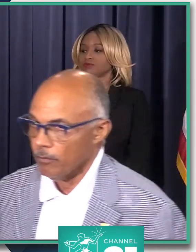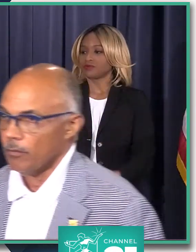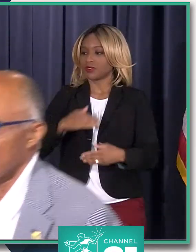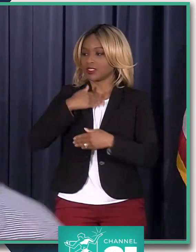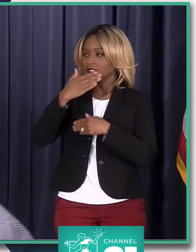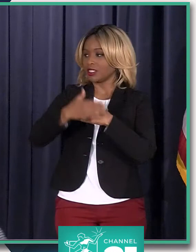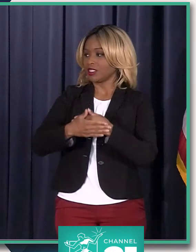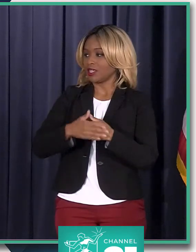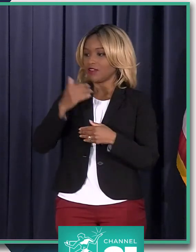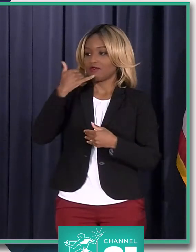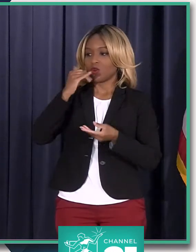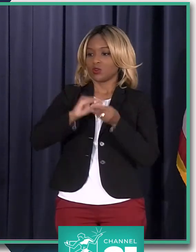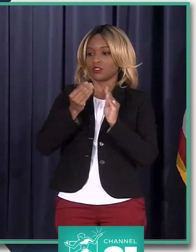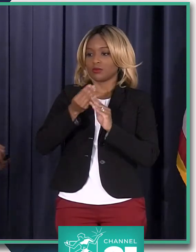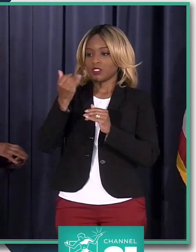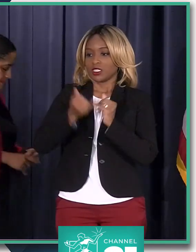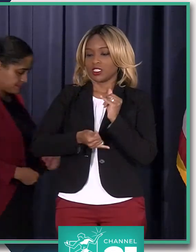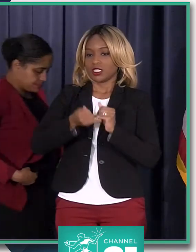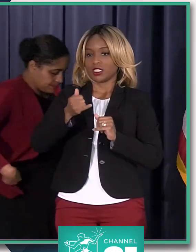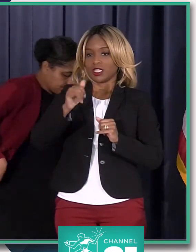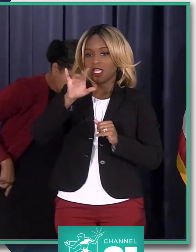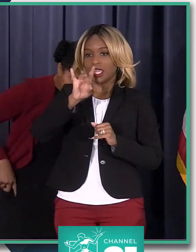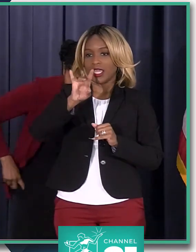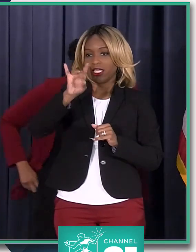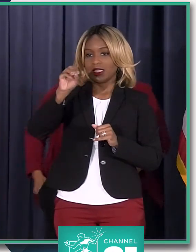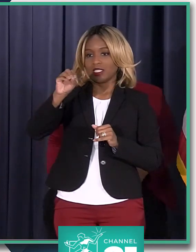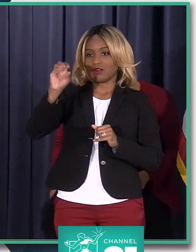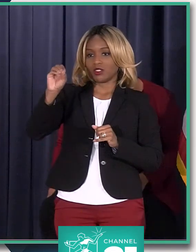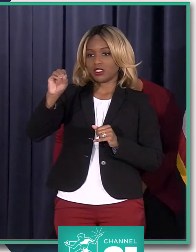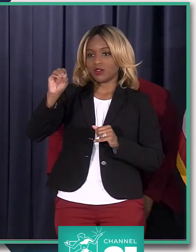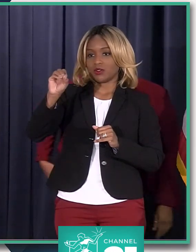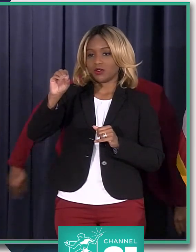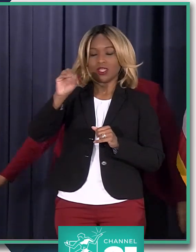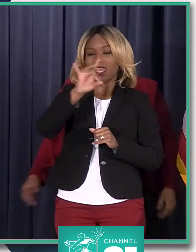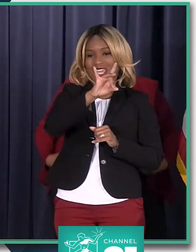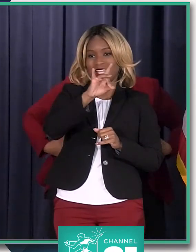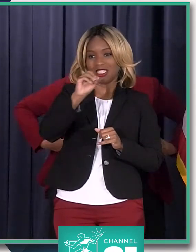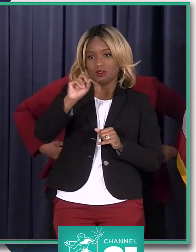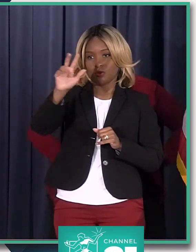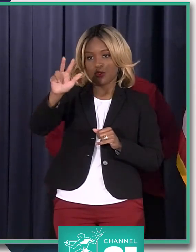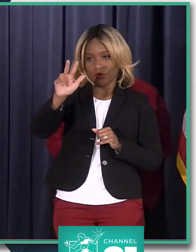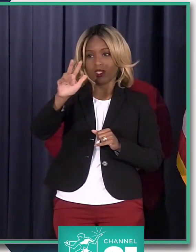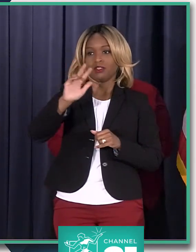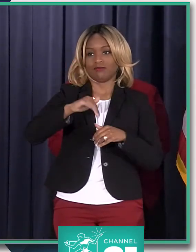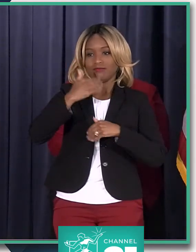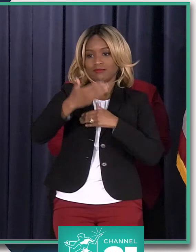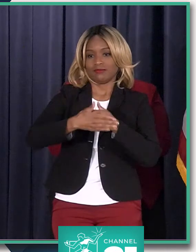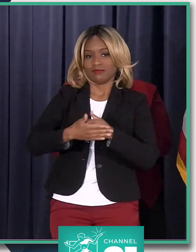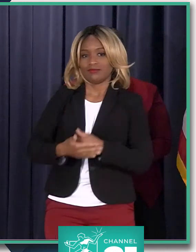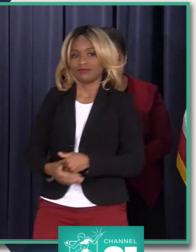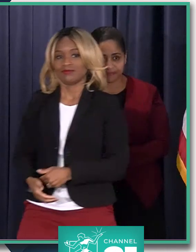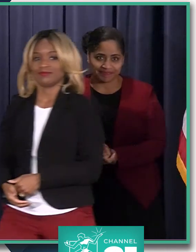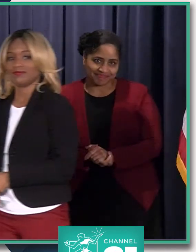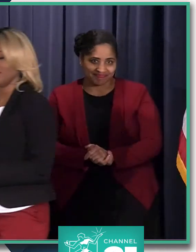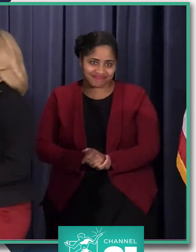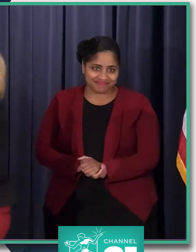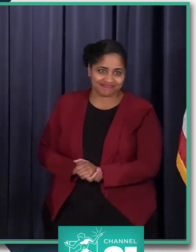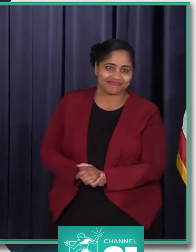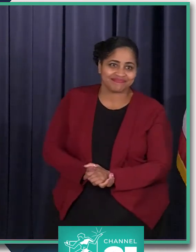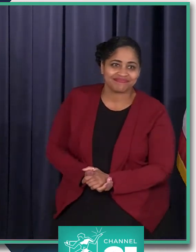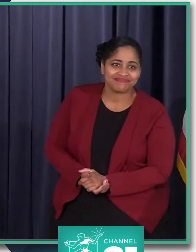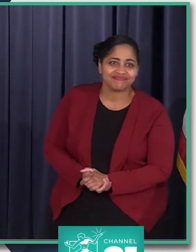Next is phone number ending in 803. 803, last 3 digits of your phone number. You're